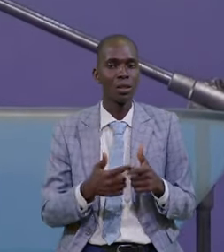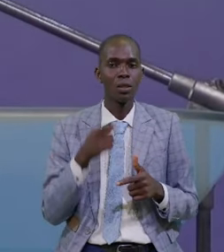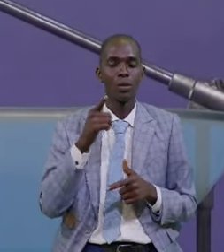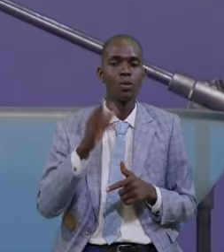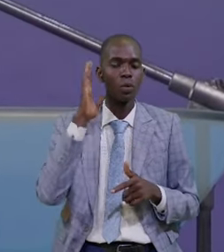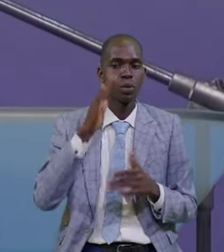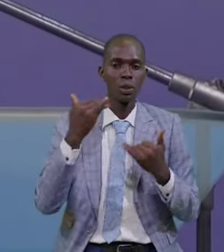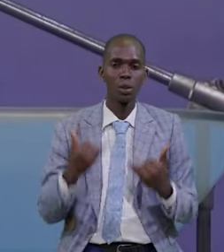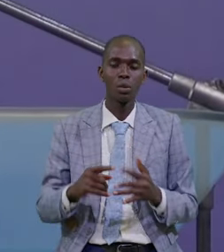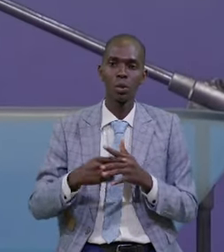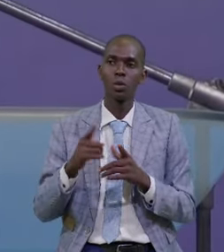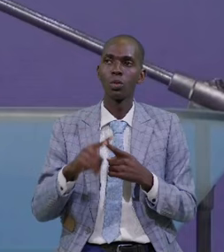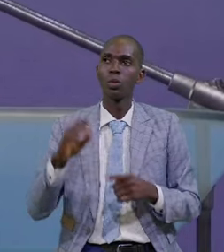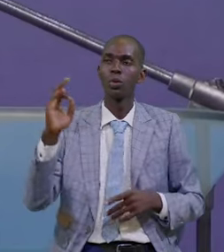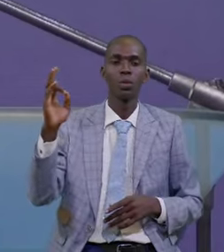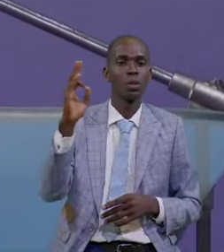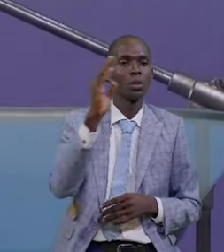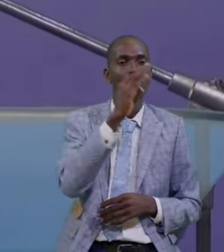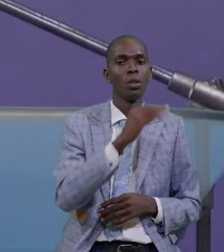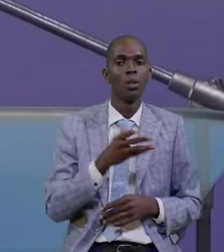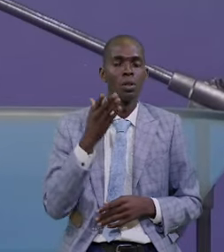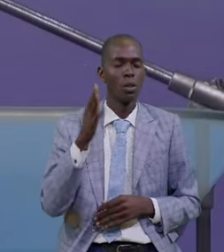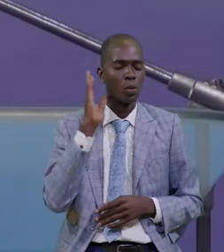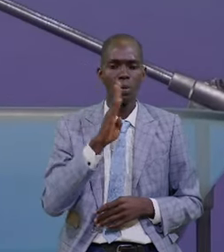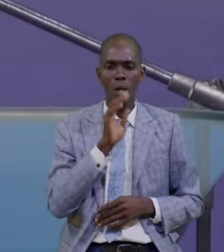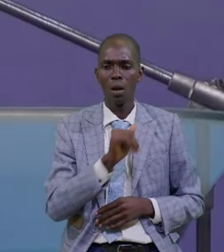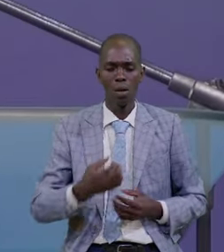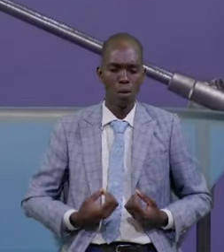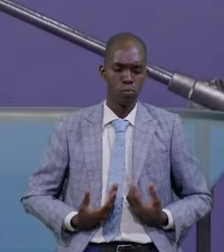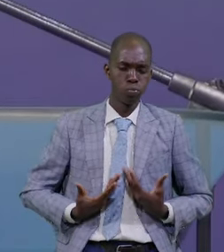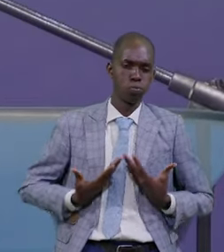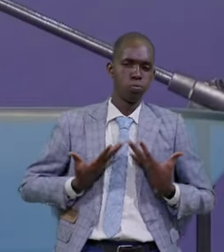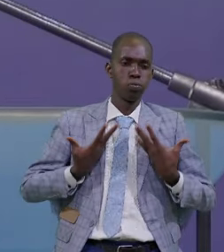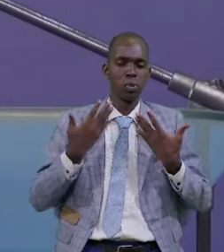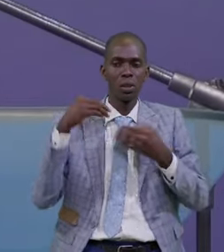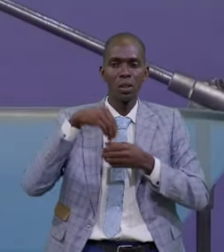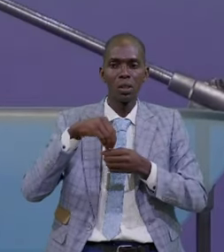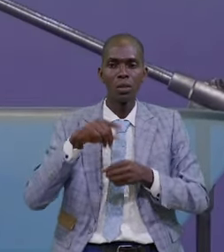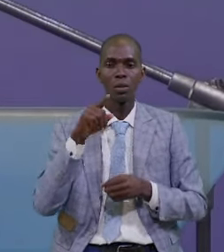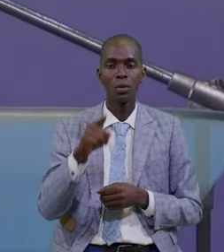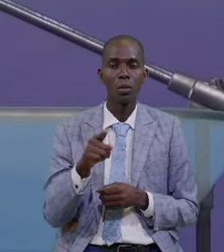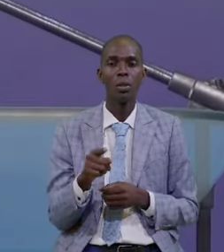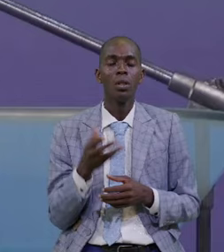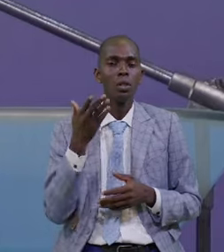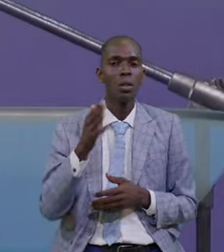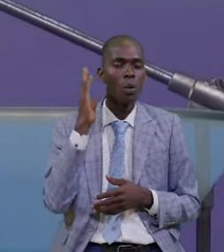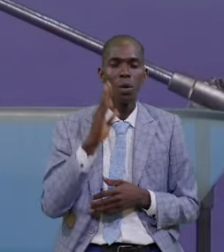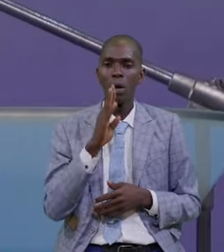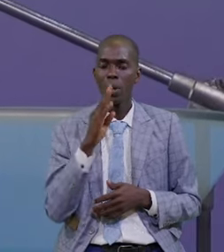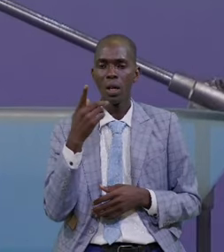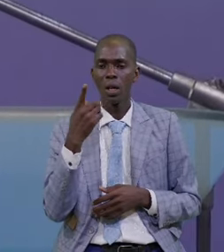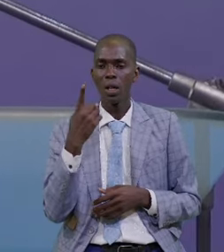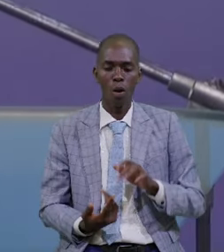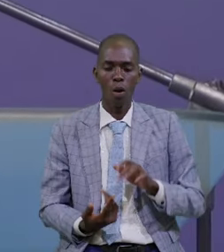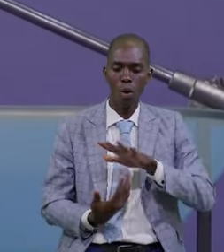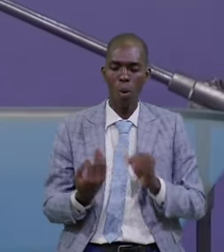witnesses unto me. There'll be a driving force from the inside. There'll be the flame of fire